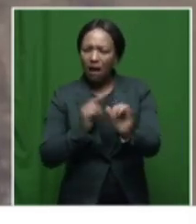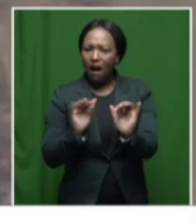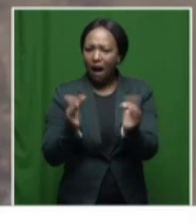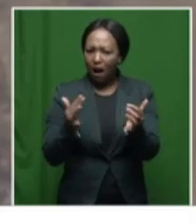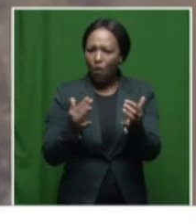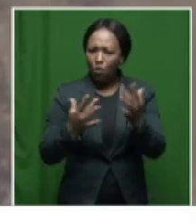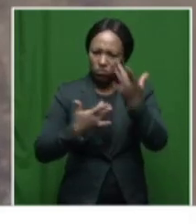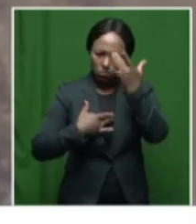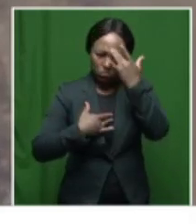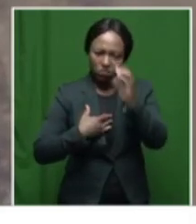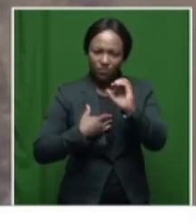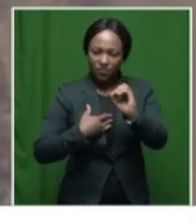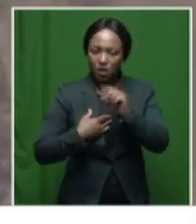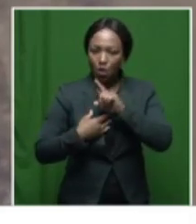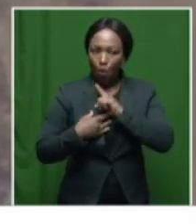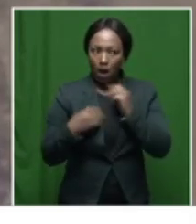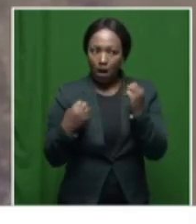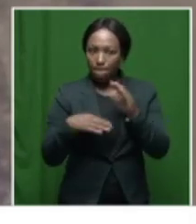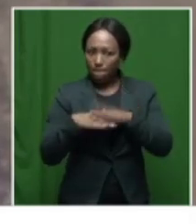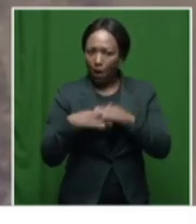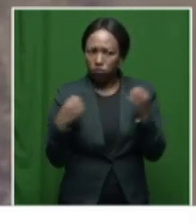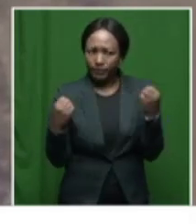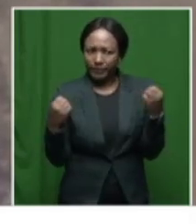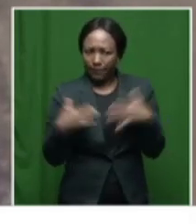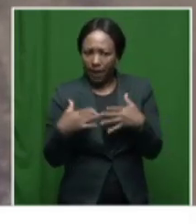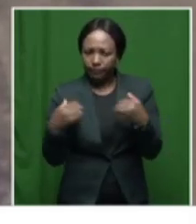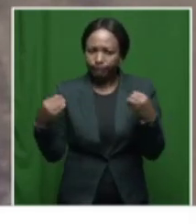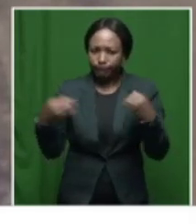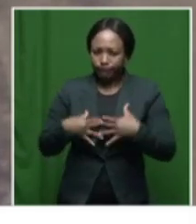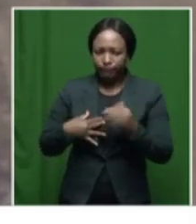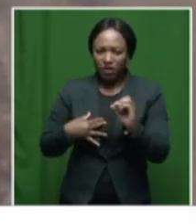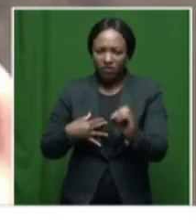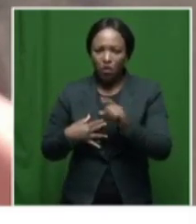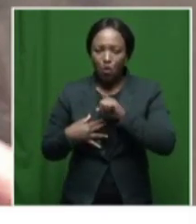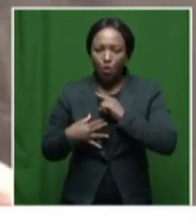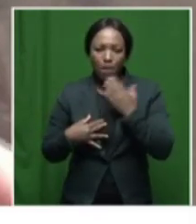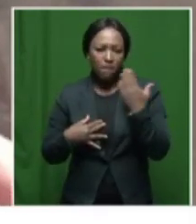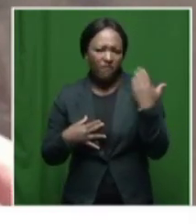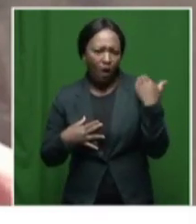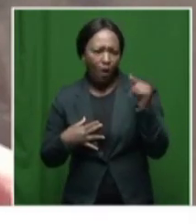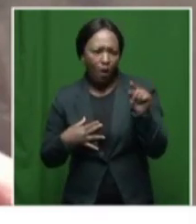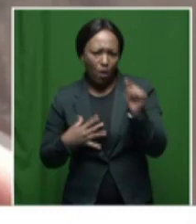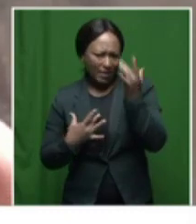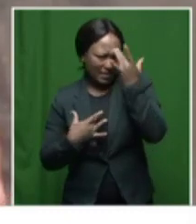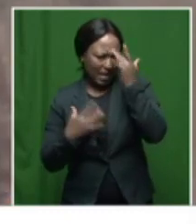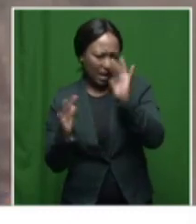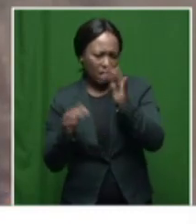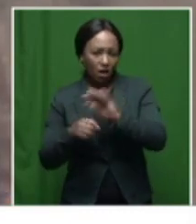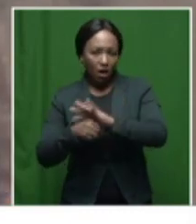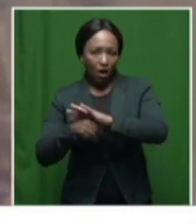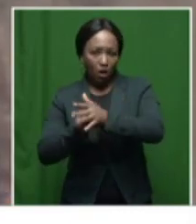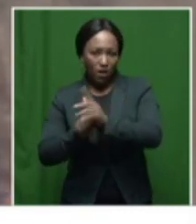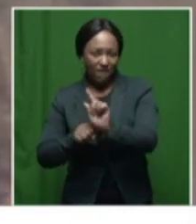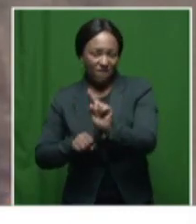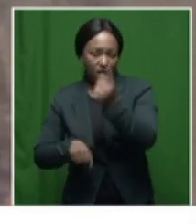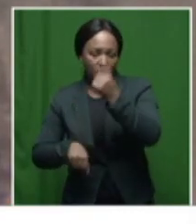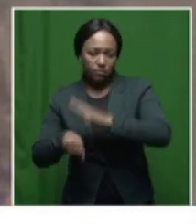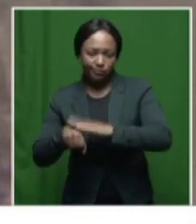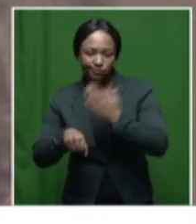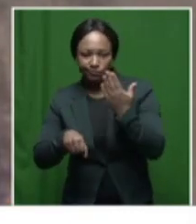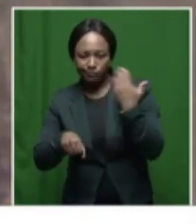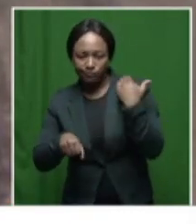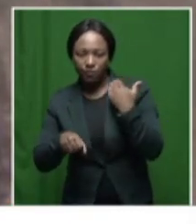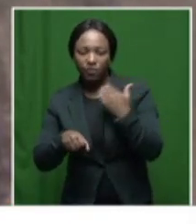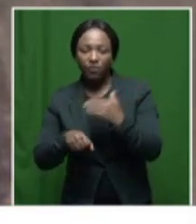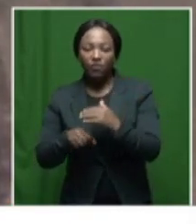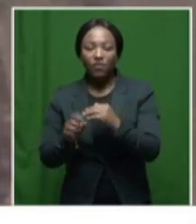full of surprises, which brings us very different clinical patterns to what the original COVID came or what we saw in the Delta variant.